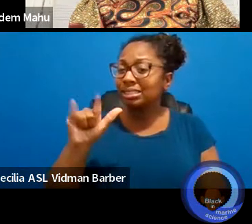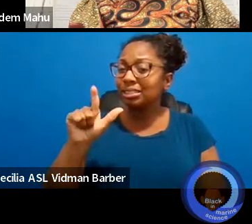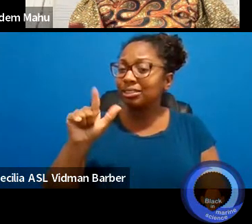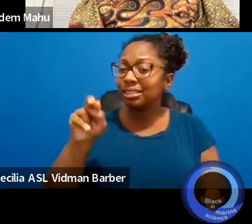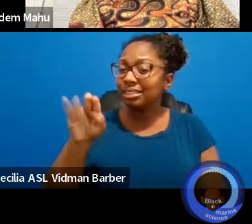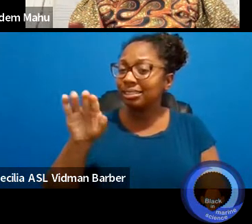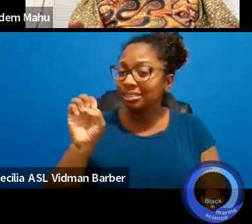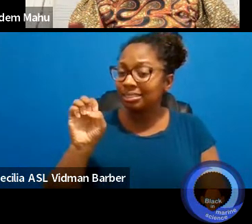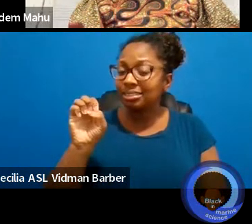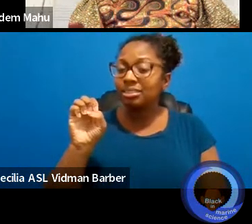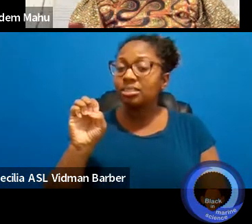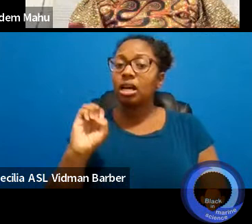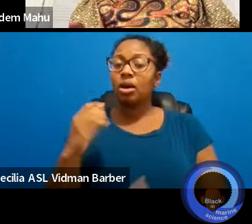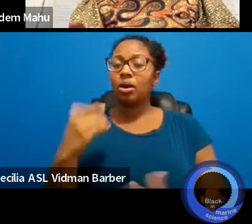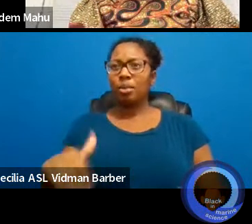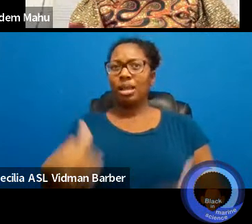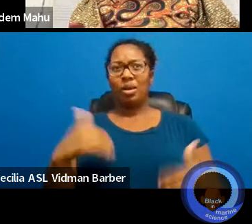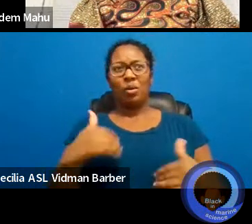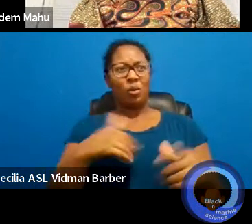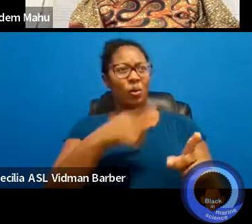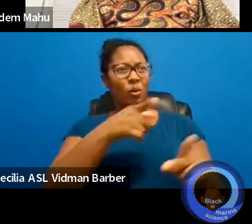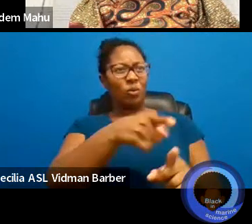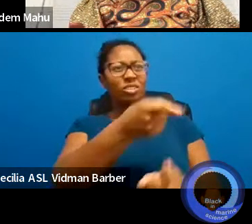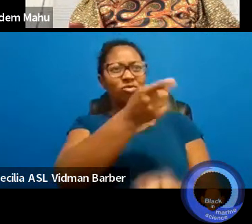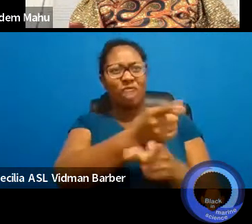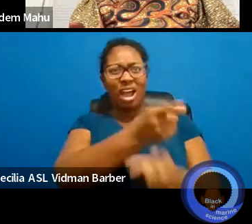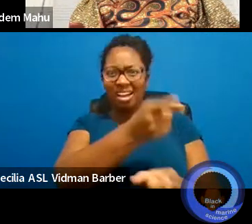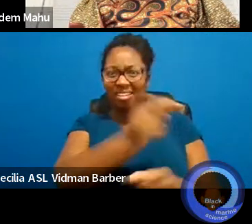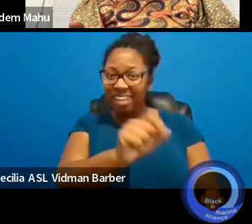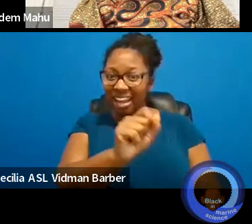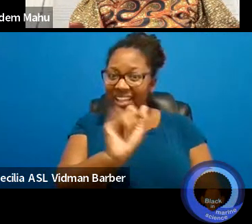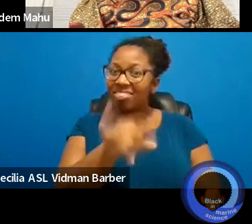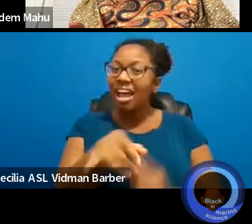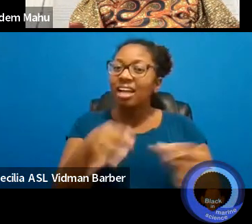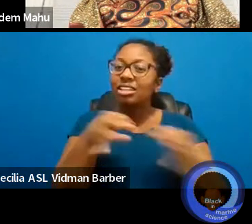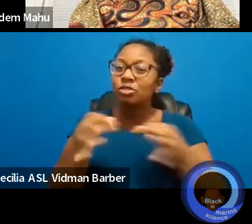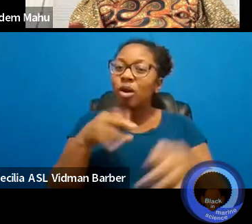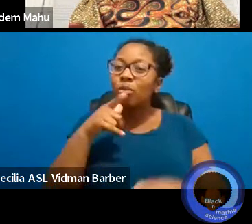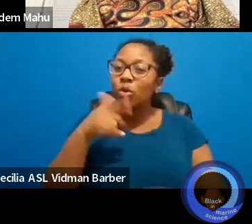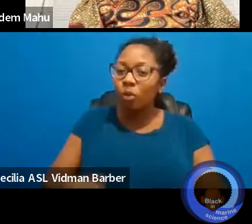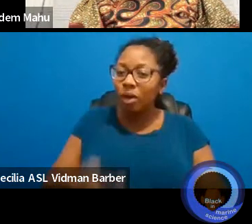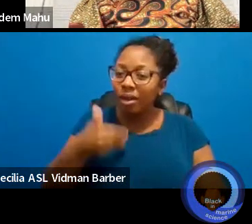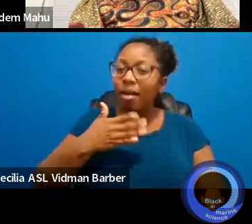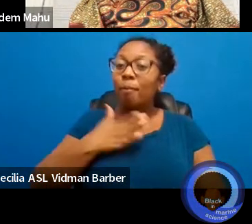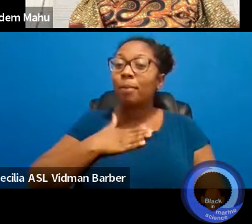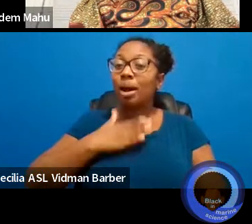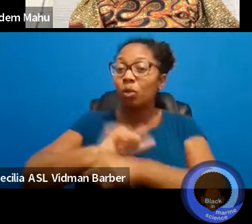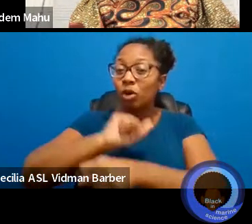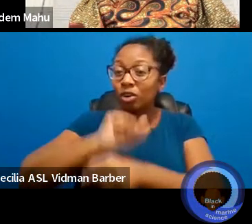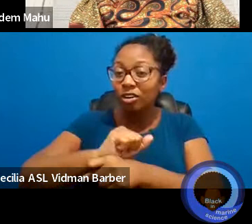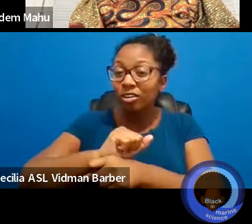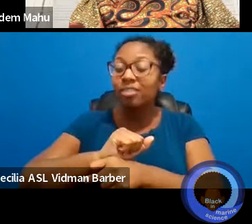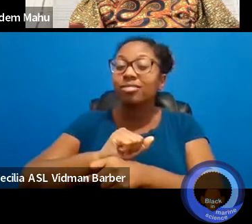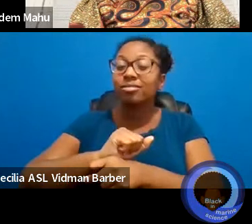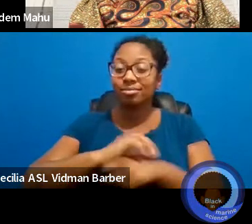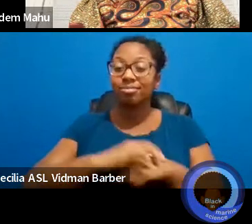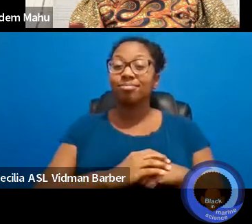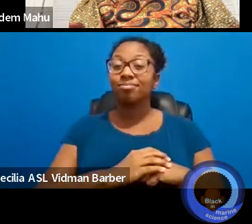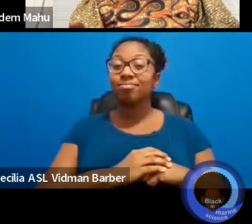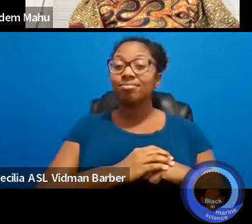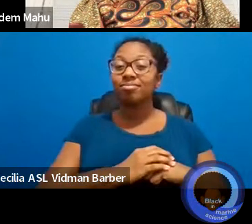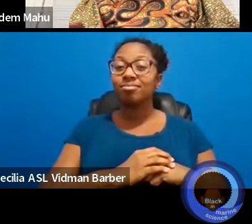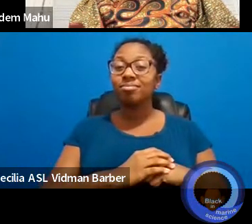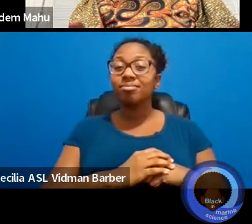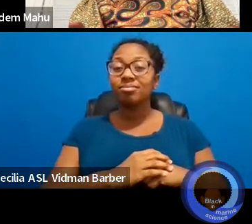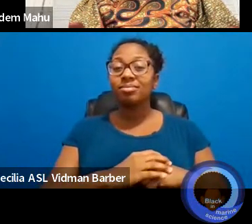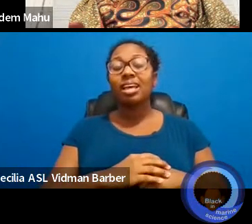discussion, and I was like, wow, she got it right, because that's a word that describes my work. And I think a lot of